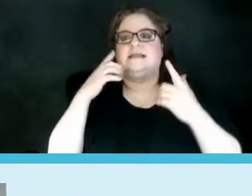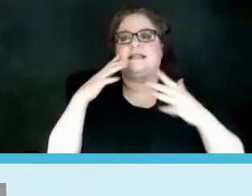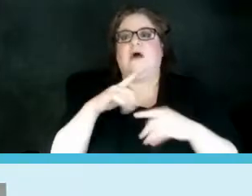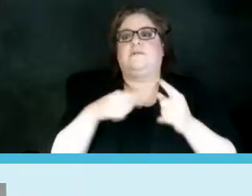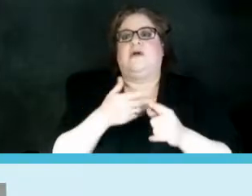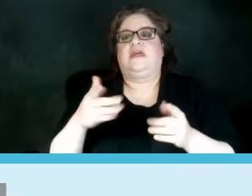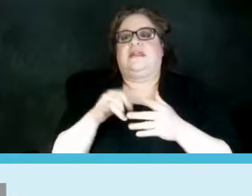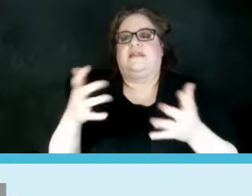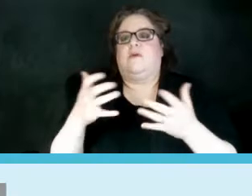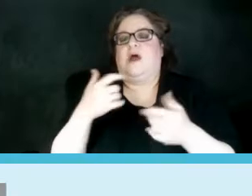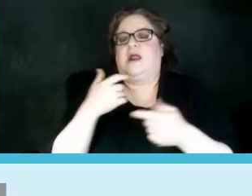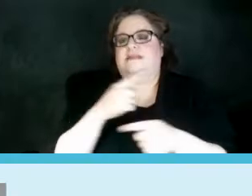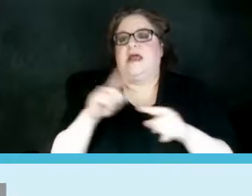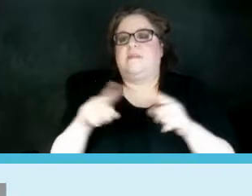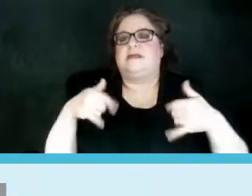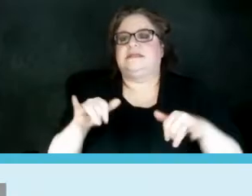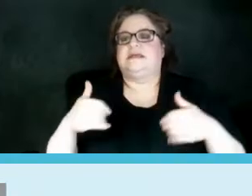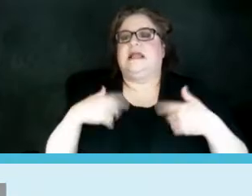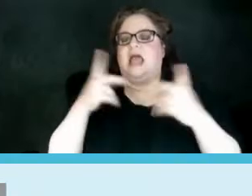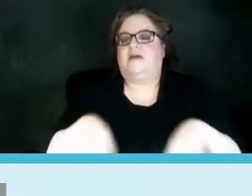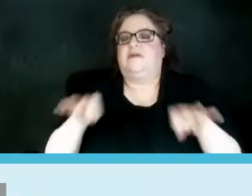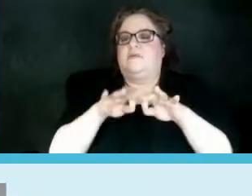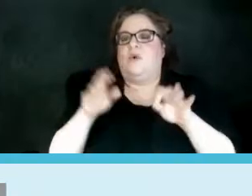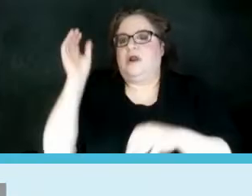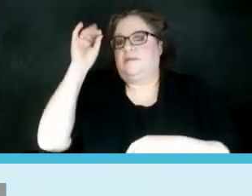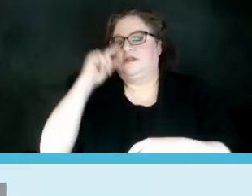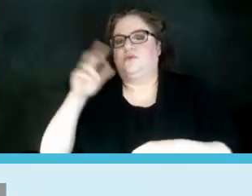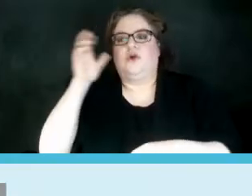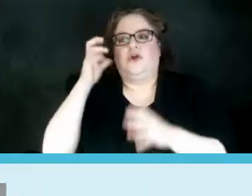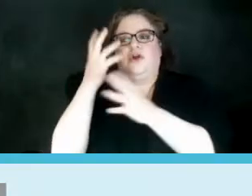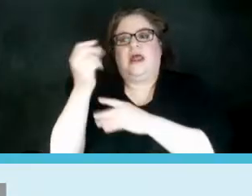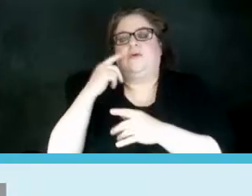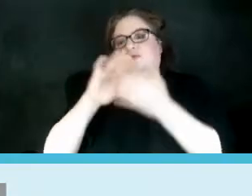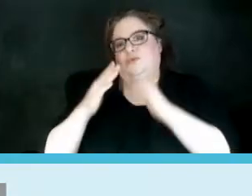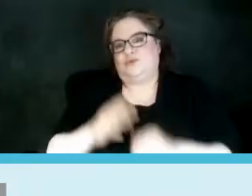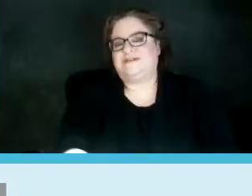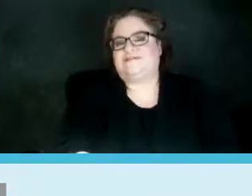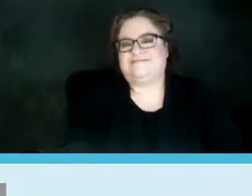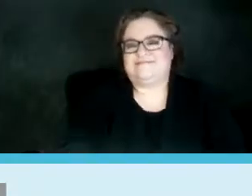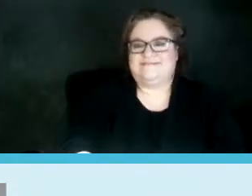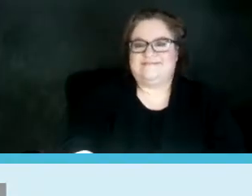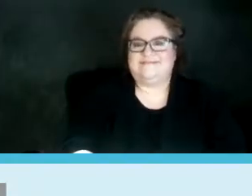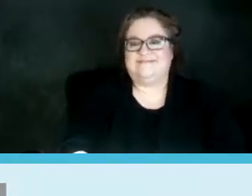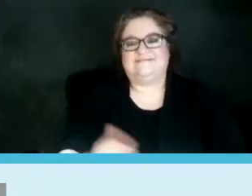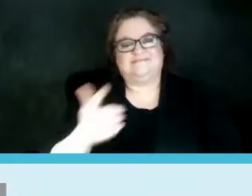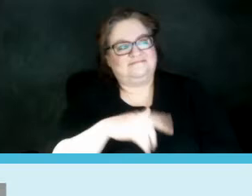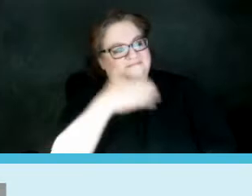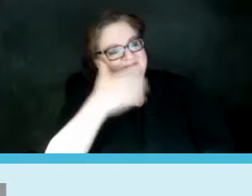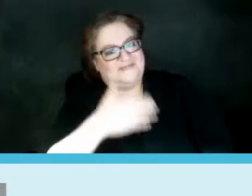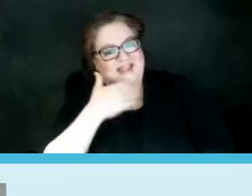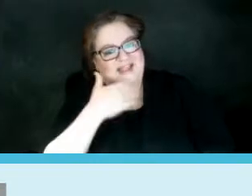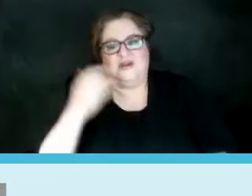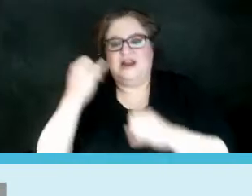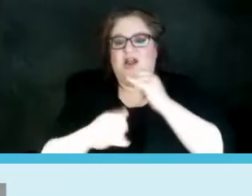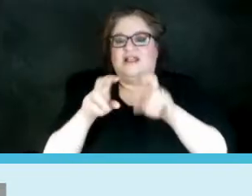things that they want to say, but still have important opinions were heard in the community. Awesome, thank you. And our